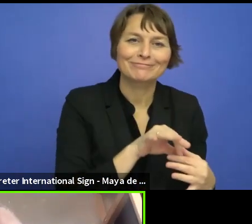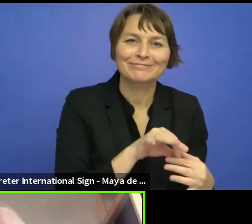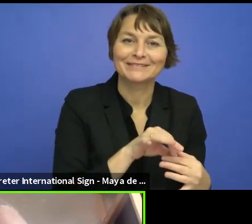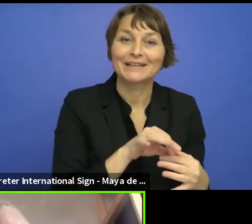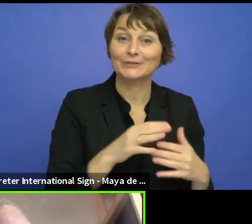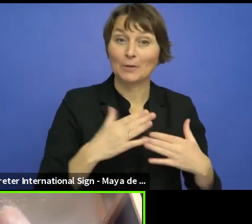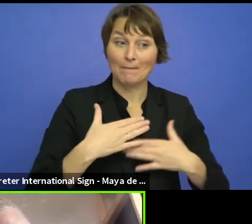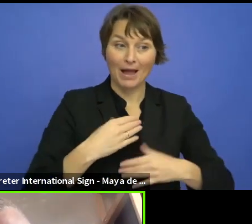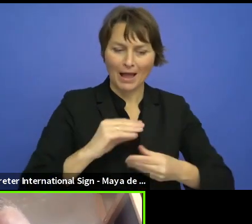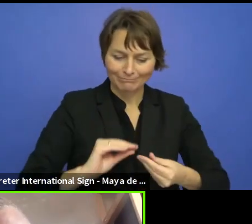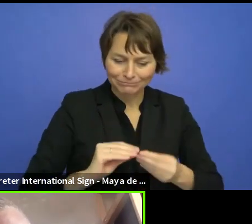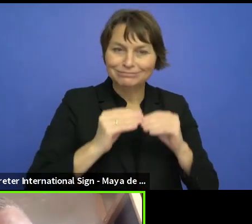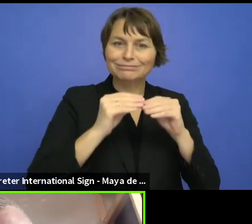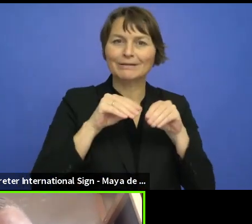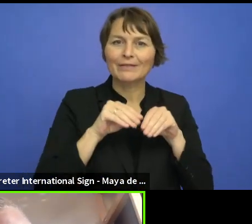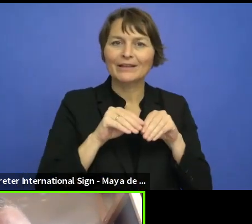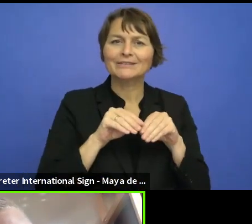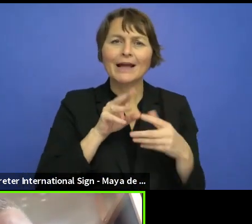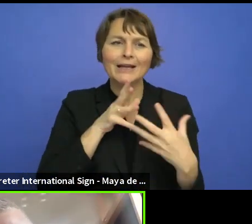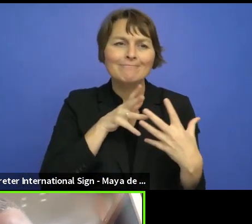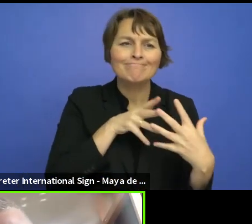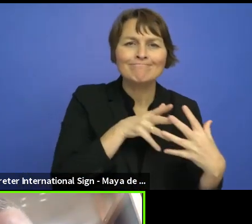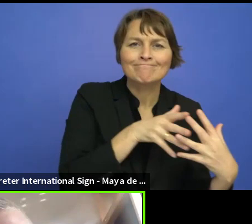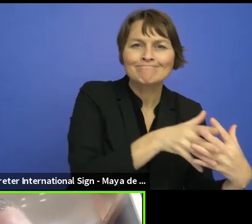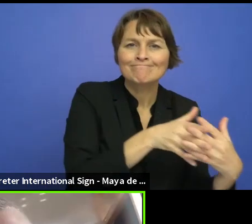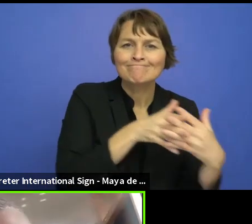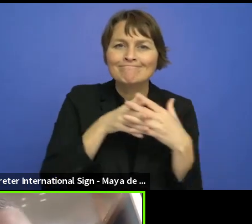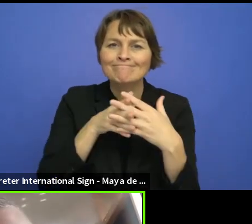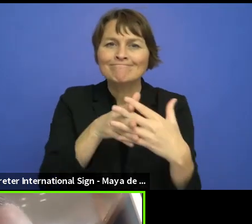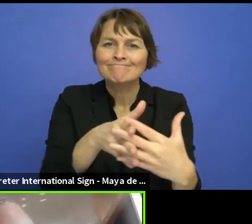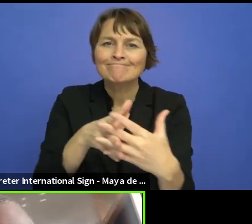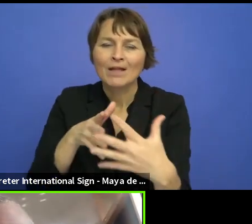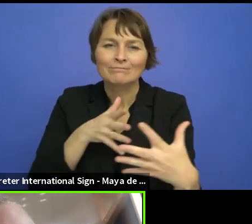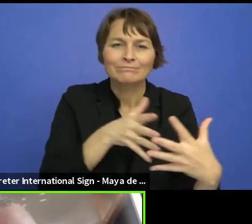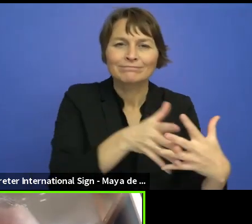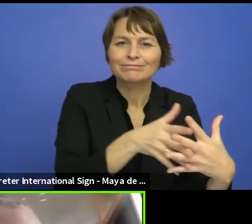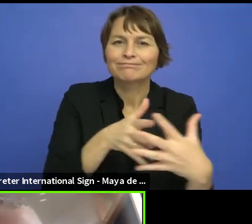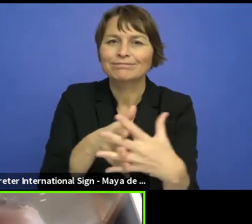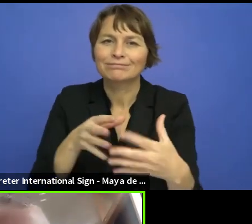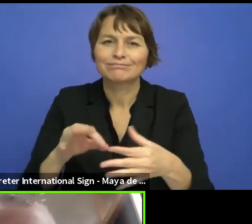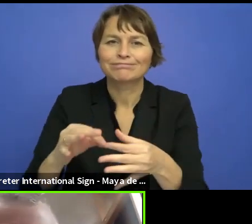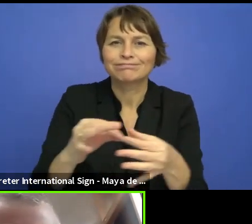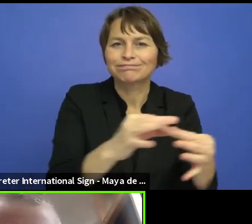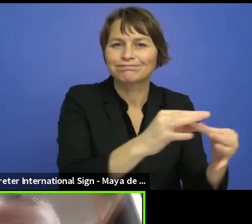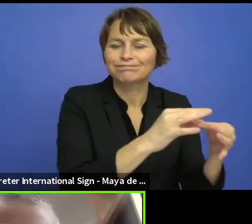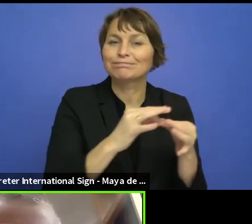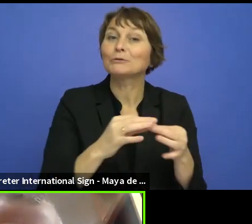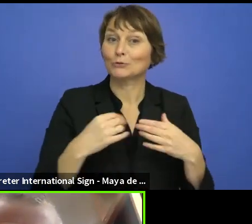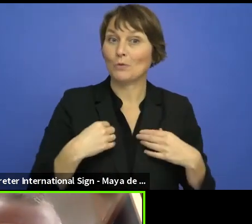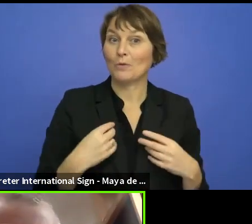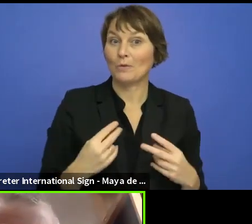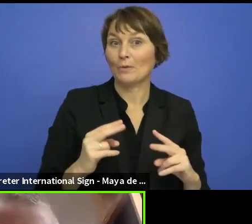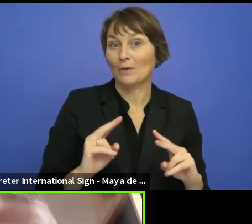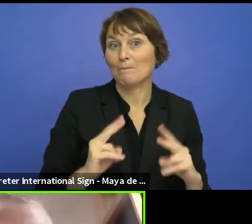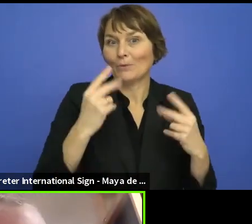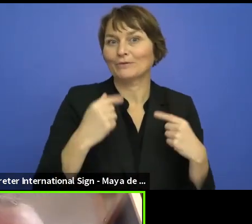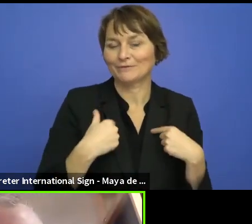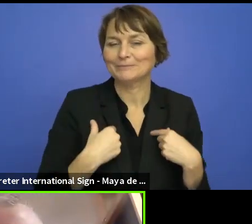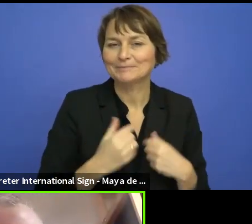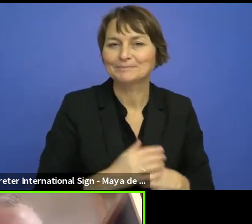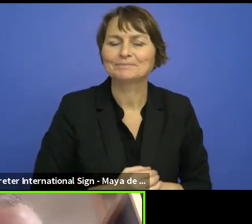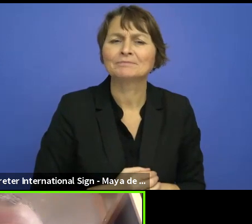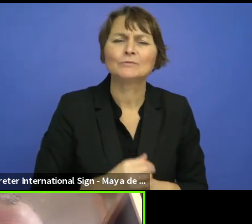engage myself. And this is something that I think is very important. So let's say I really like the things I